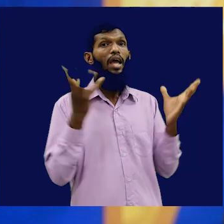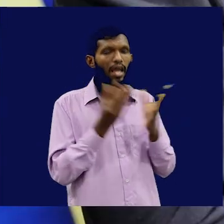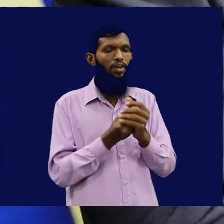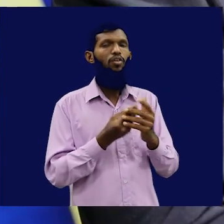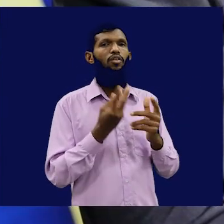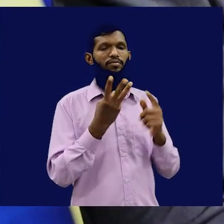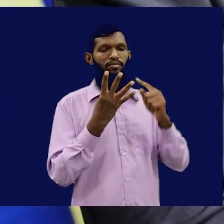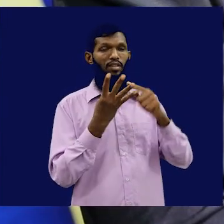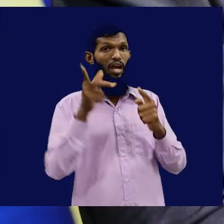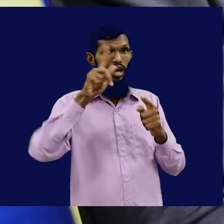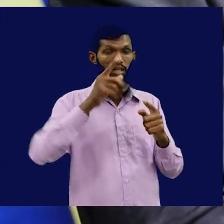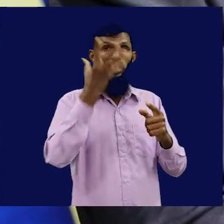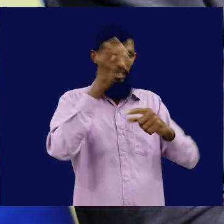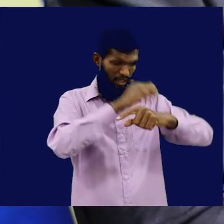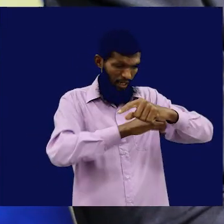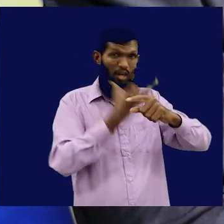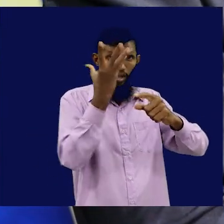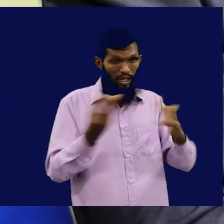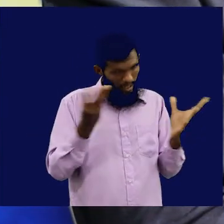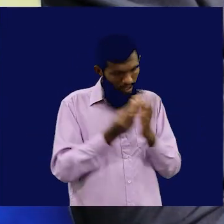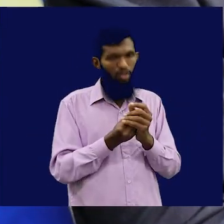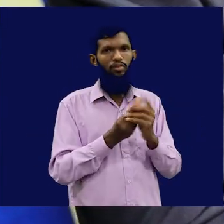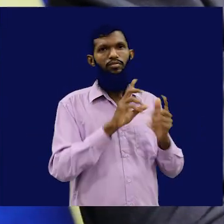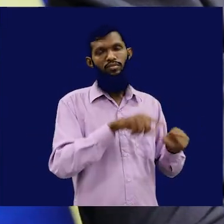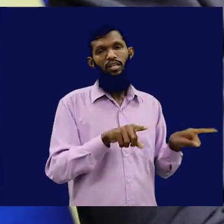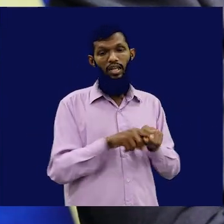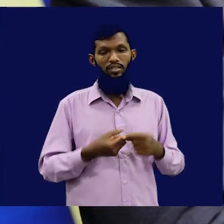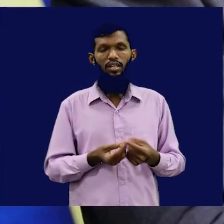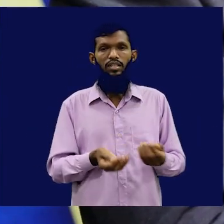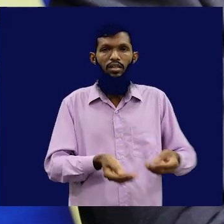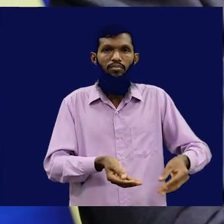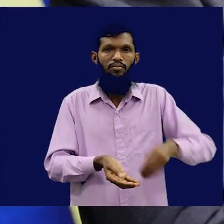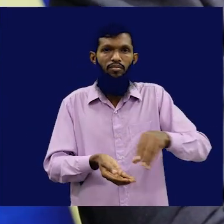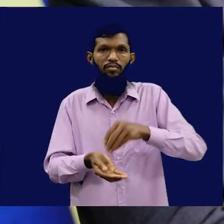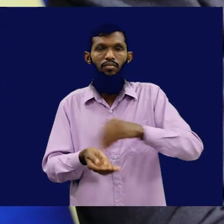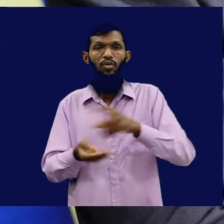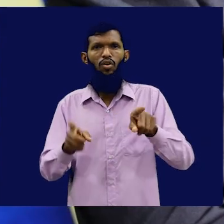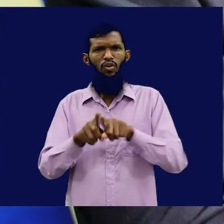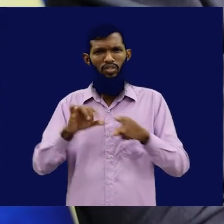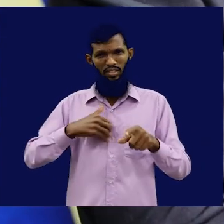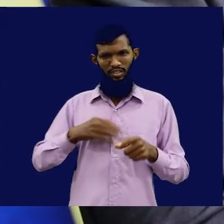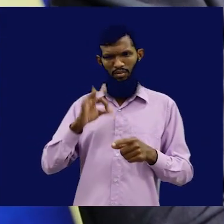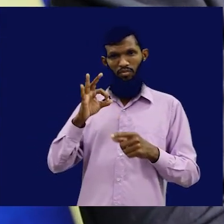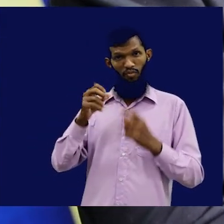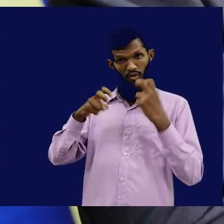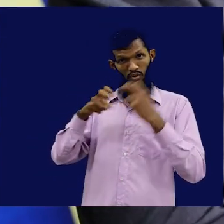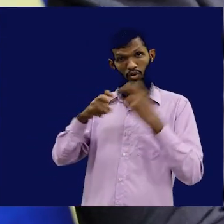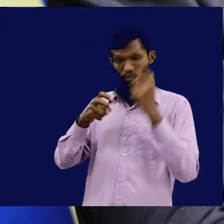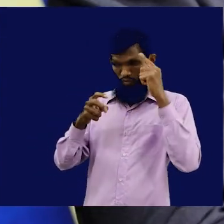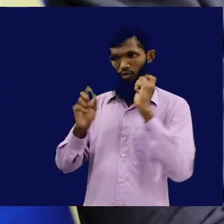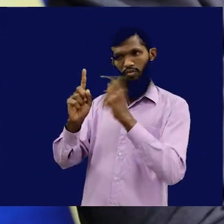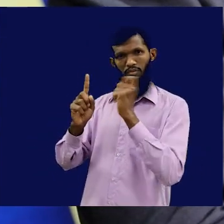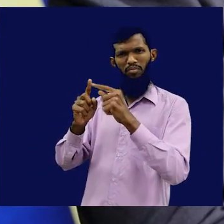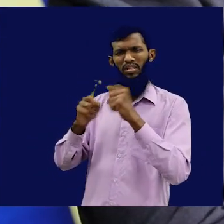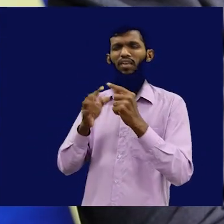time. Now you can pick pebbles for Jamrat next day. The size of the pebbles should be like the size